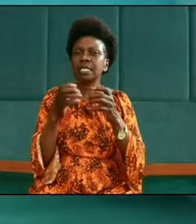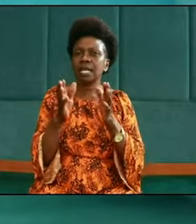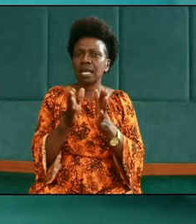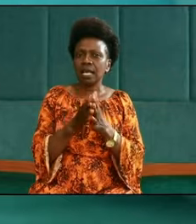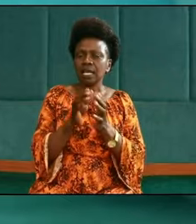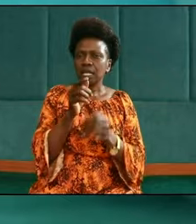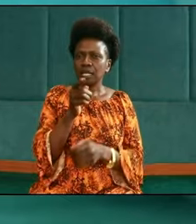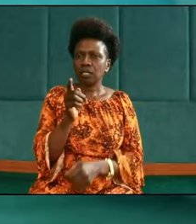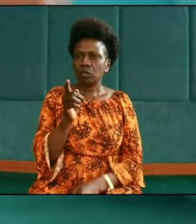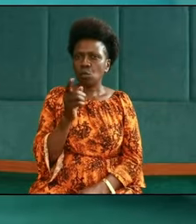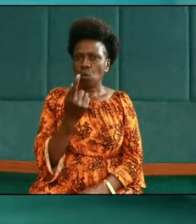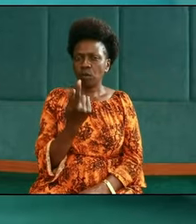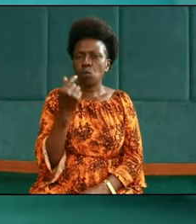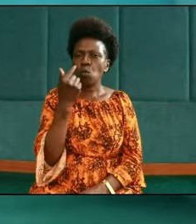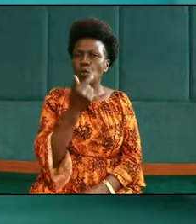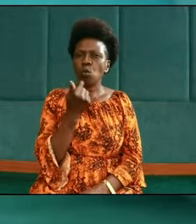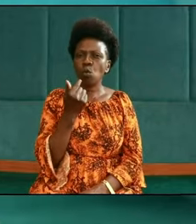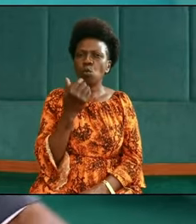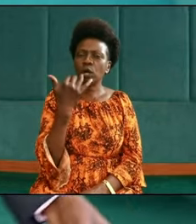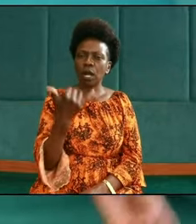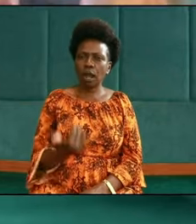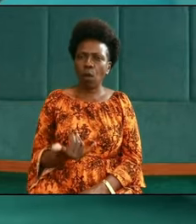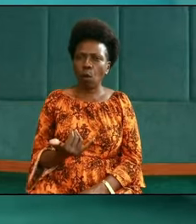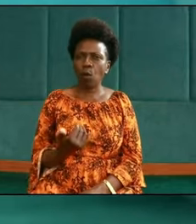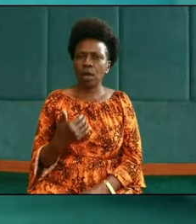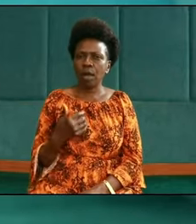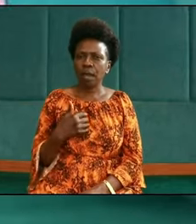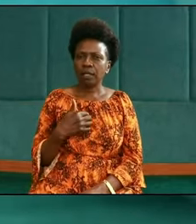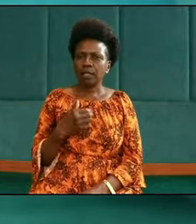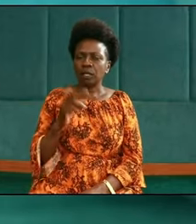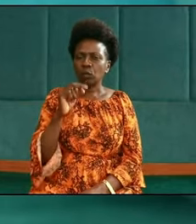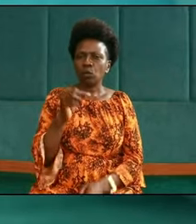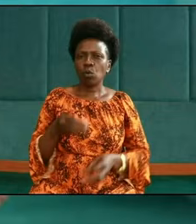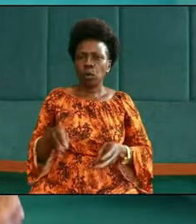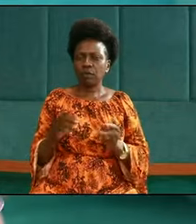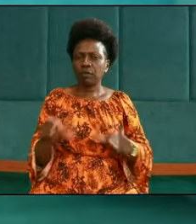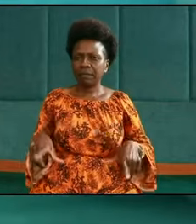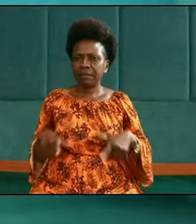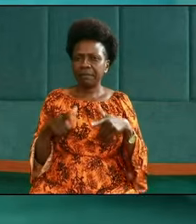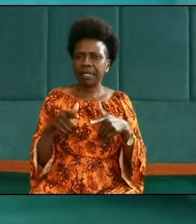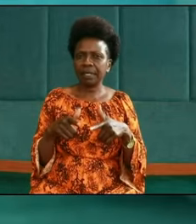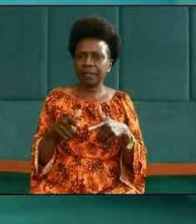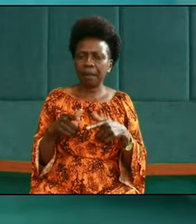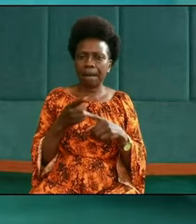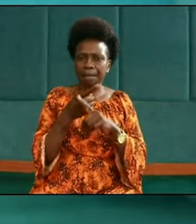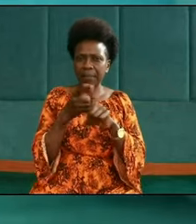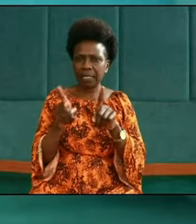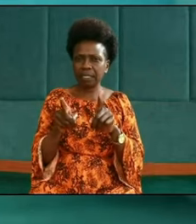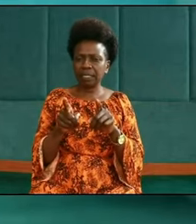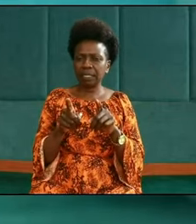and this woman who now had no way of surviving except